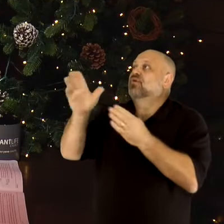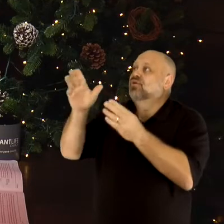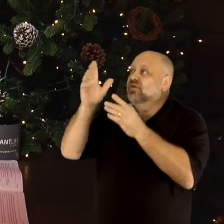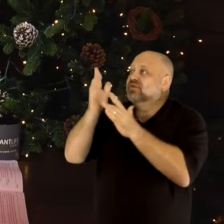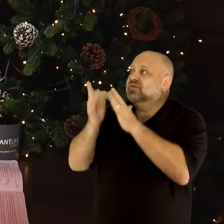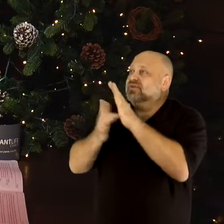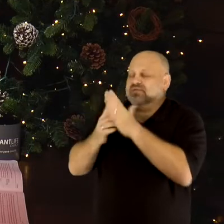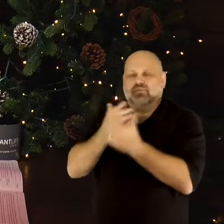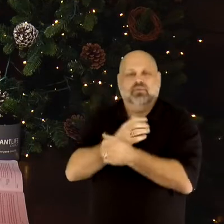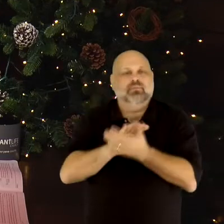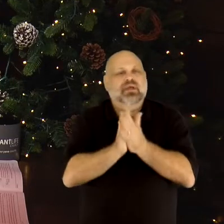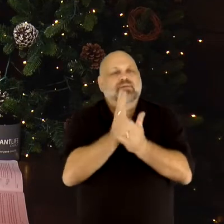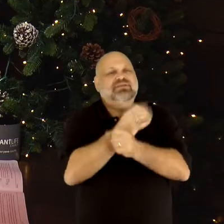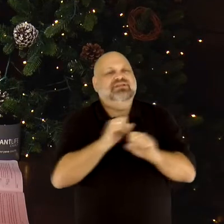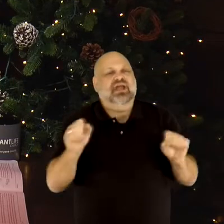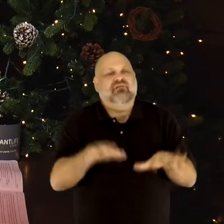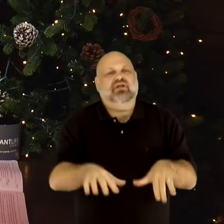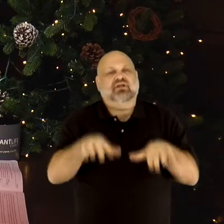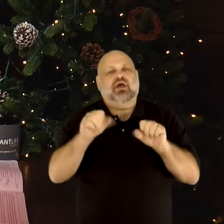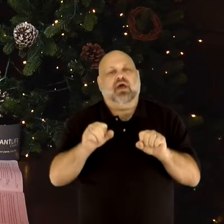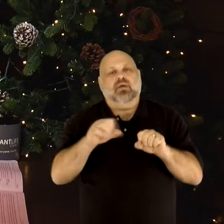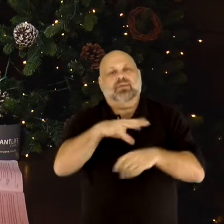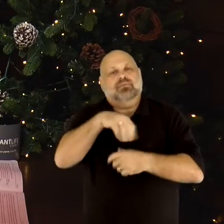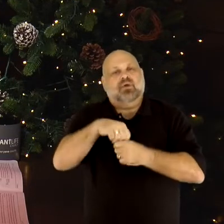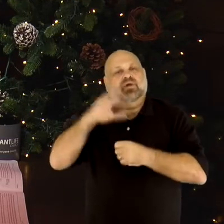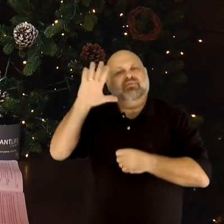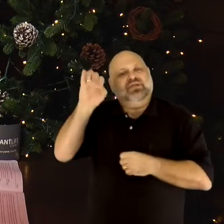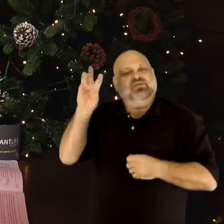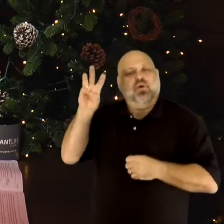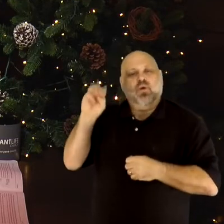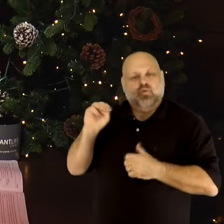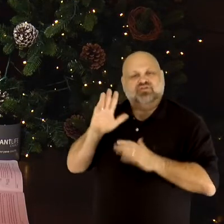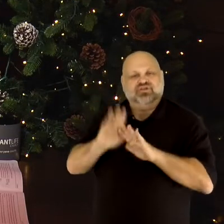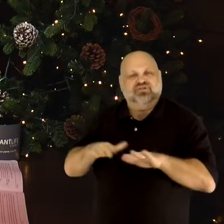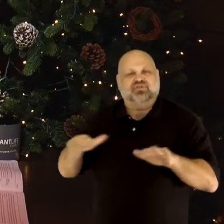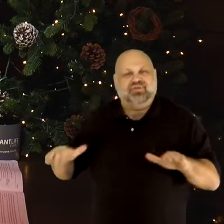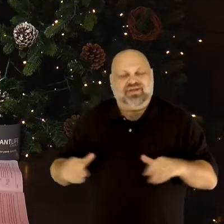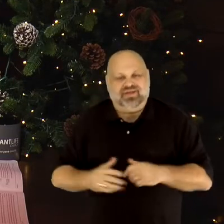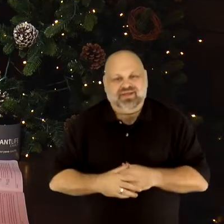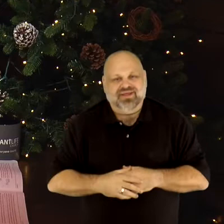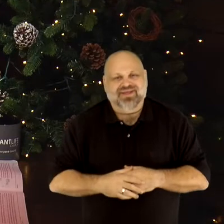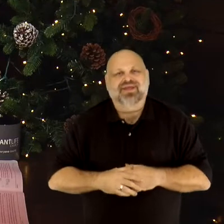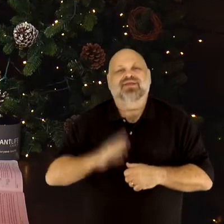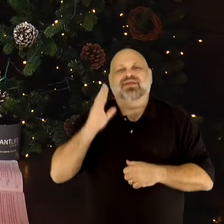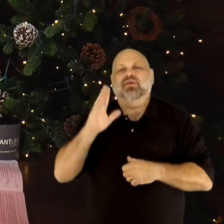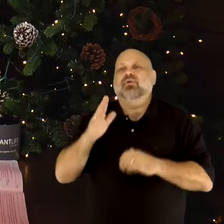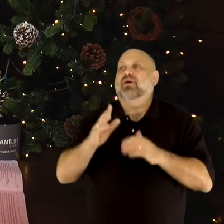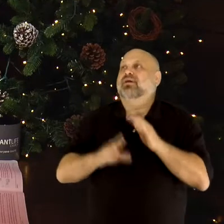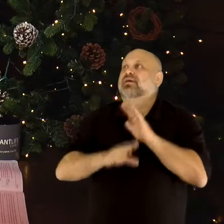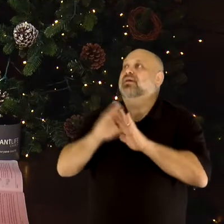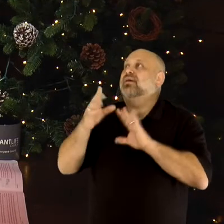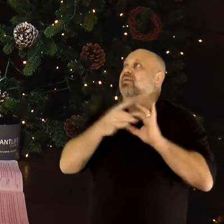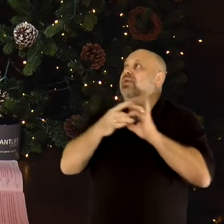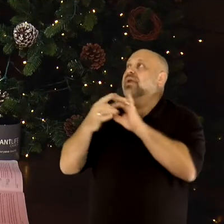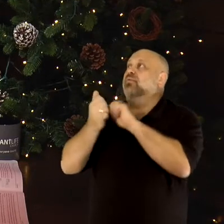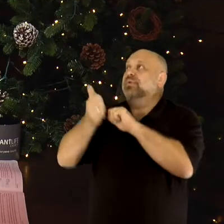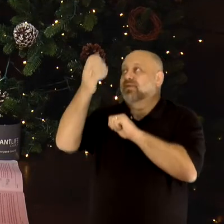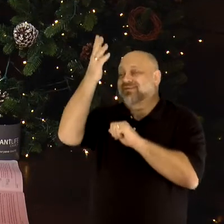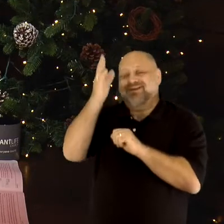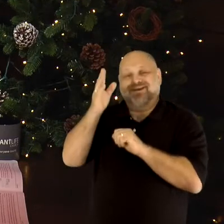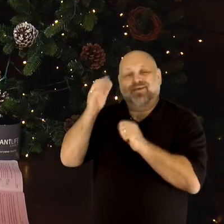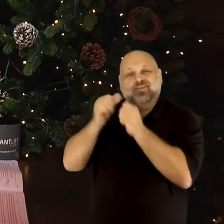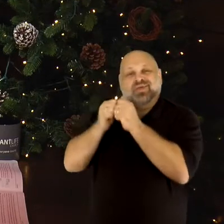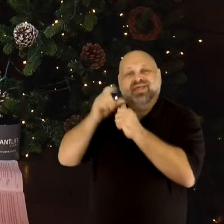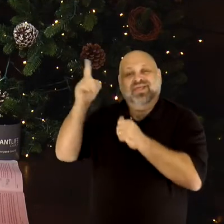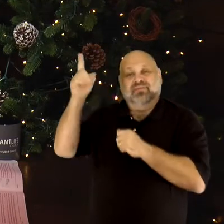you will be saved and adopted as one of His own children. You will come into a relationship with God and